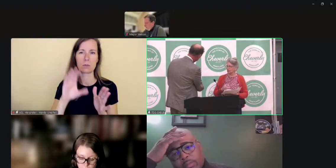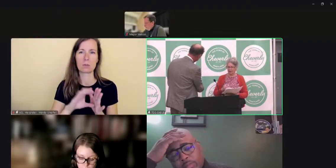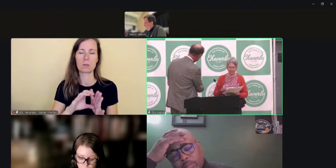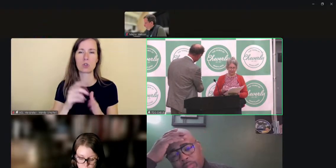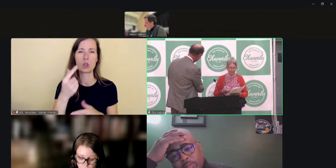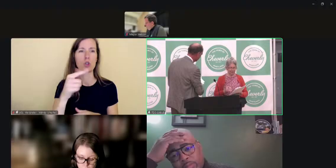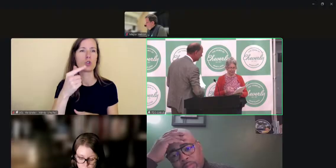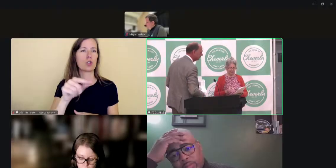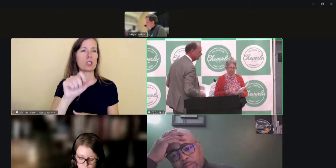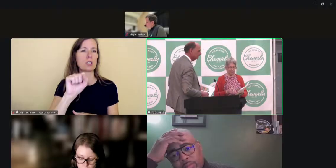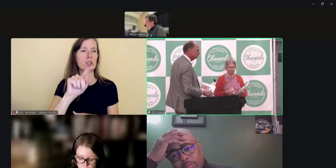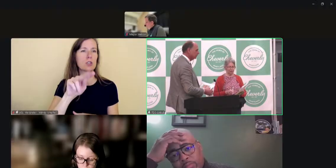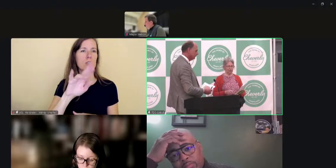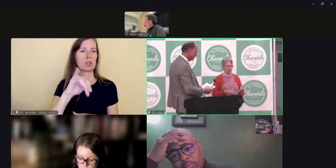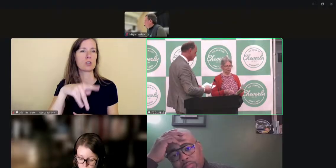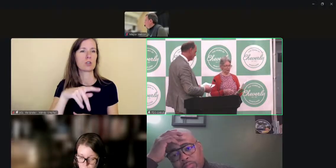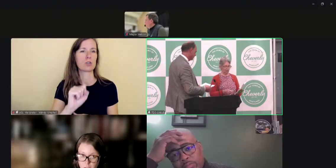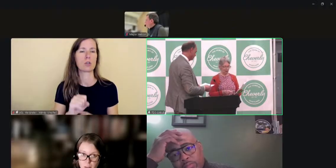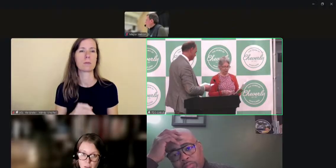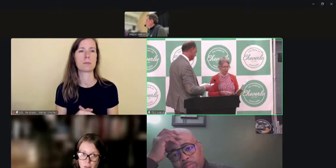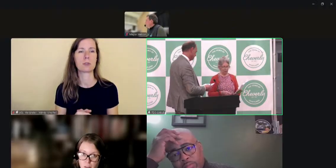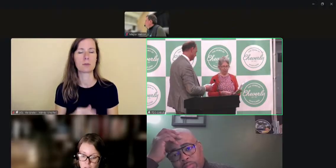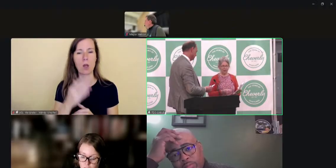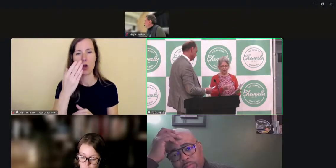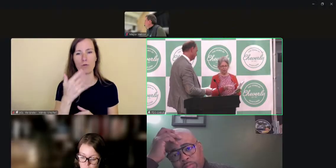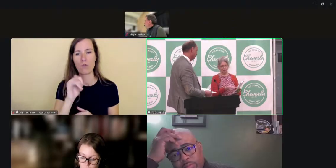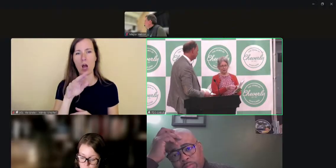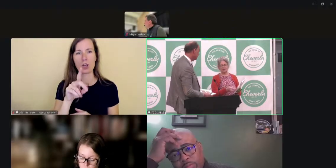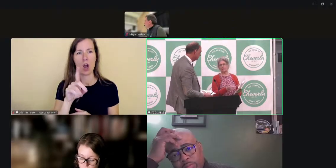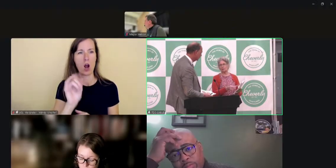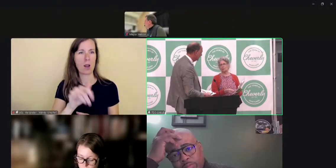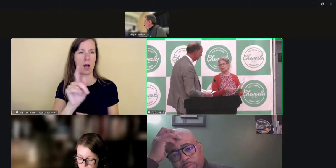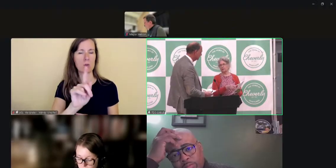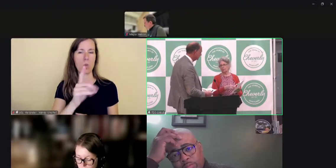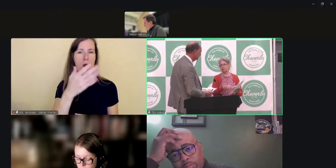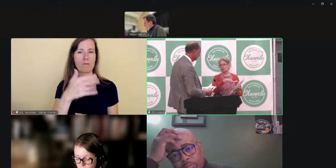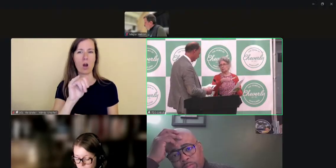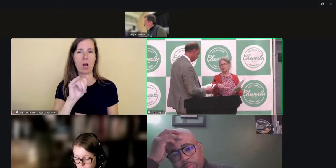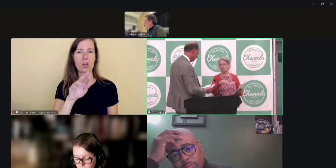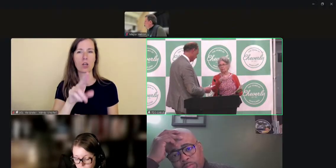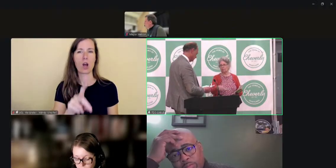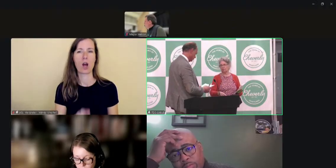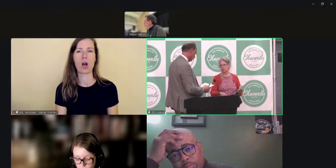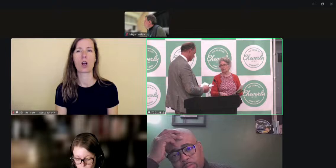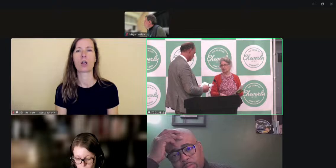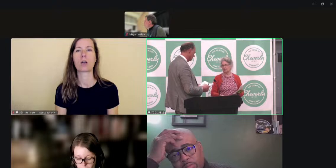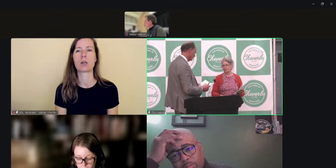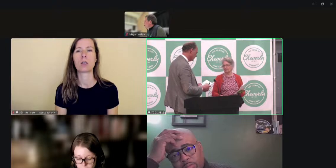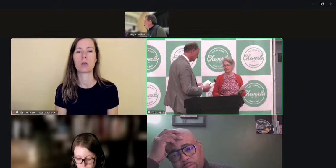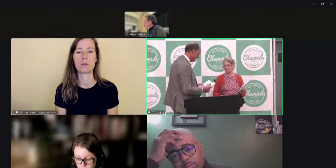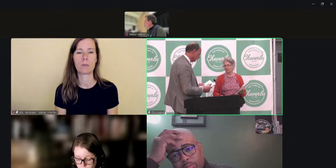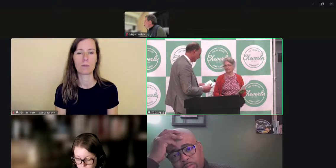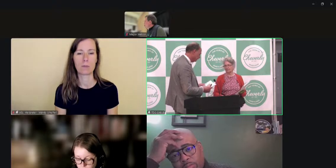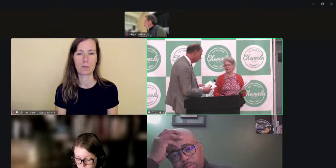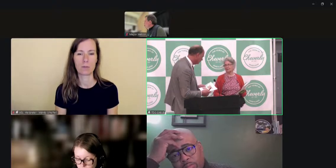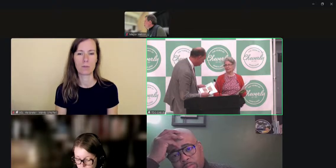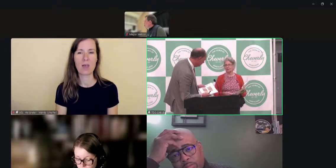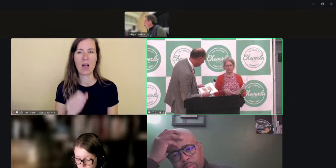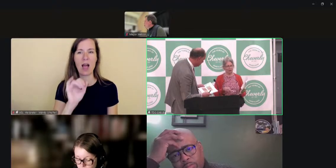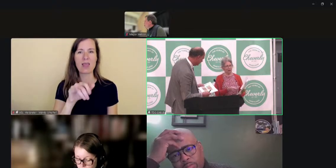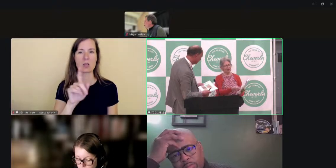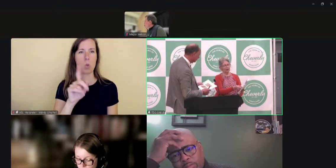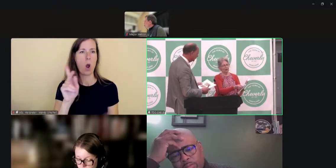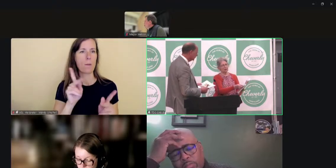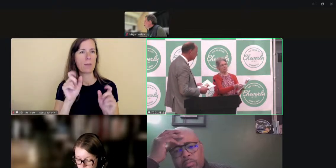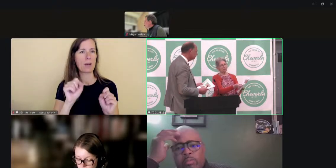strips Right. is where the front yards will be. right, so this is That's extra, but correct. people could spill over. I don't know what you mean